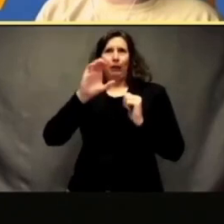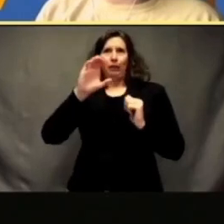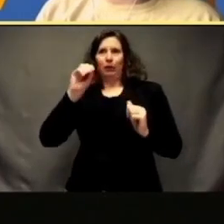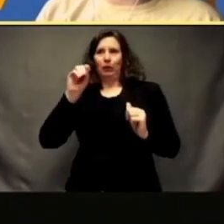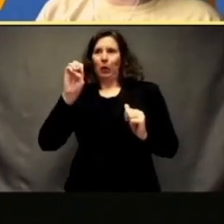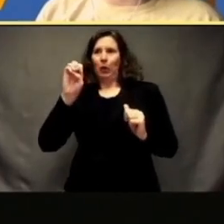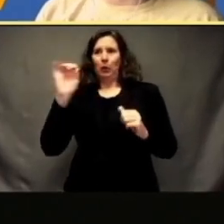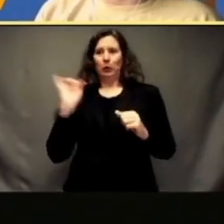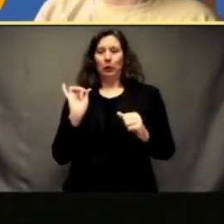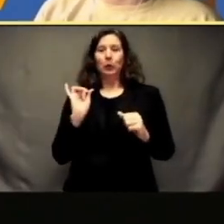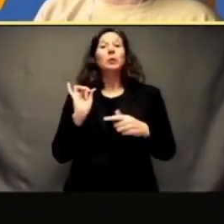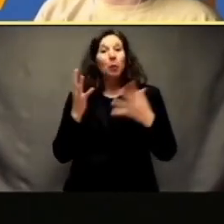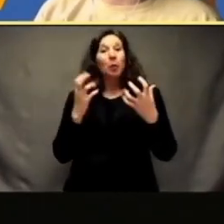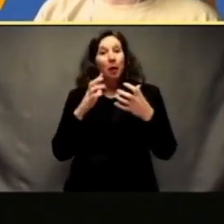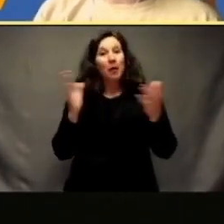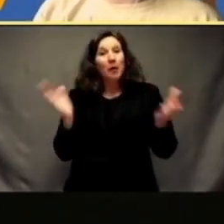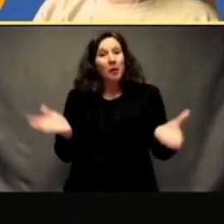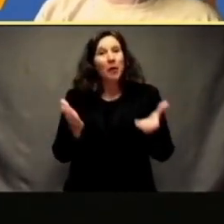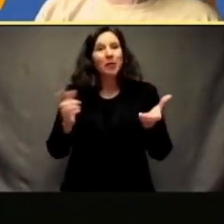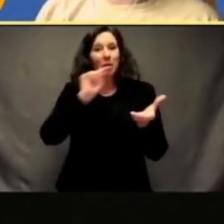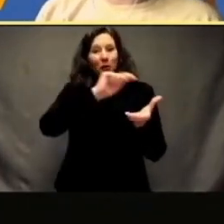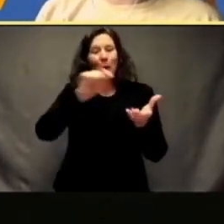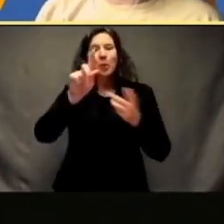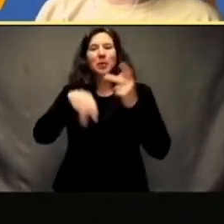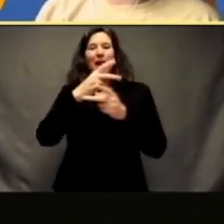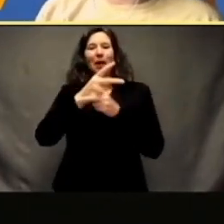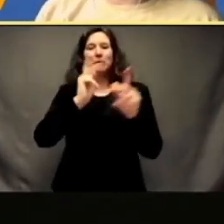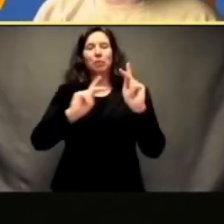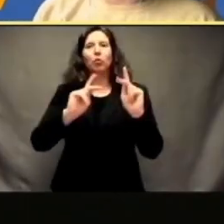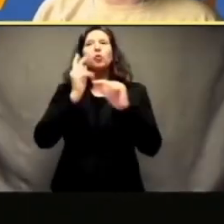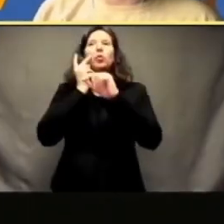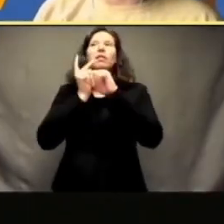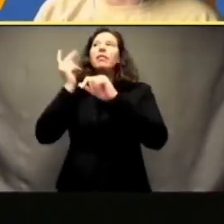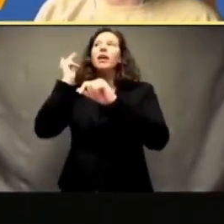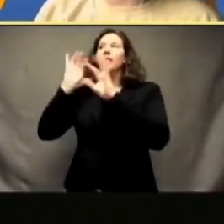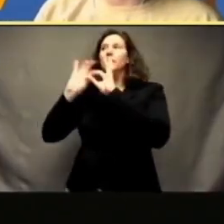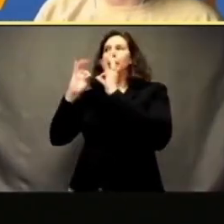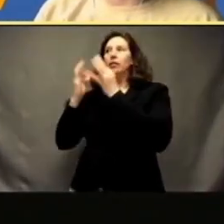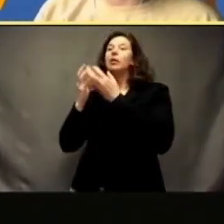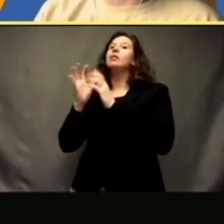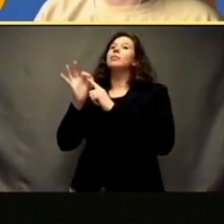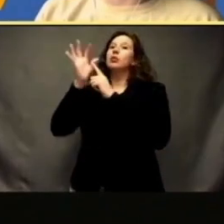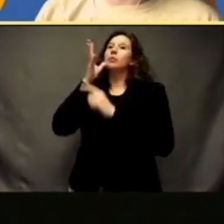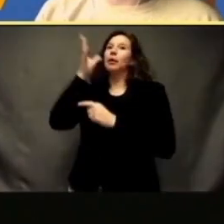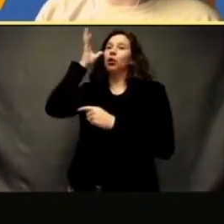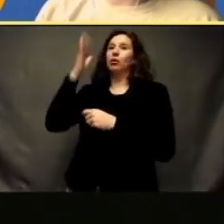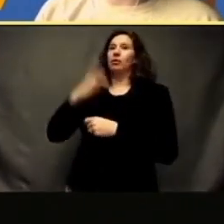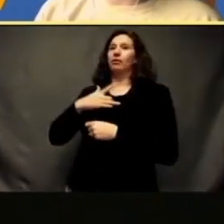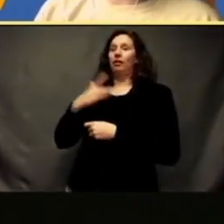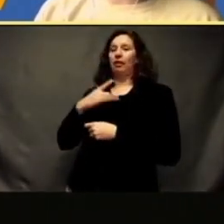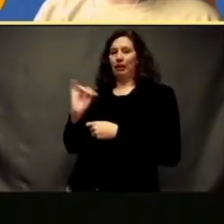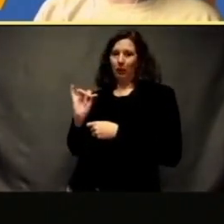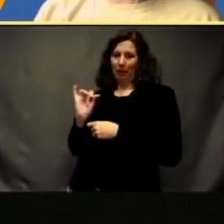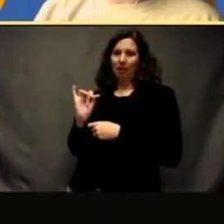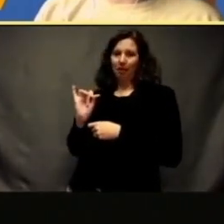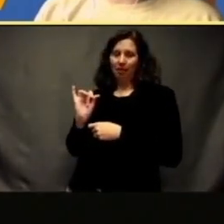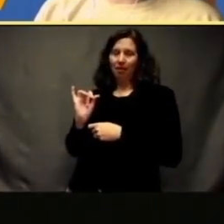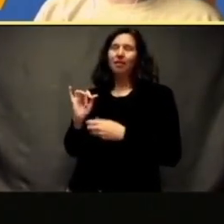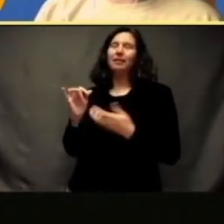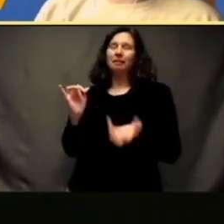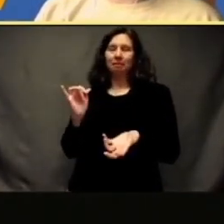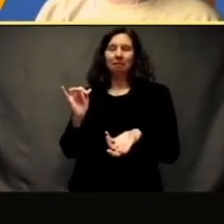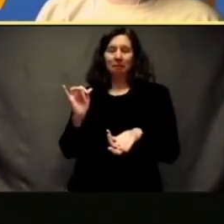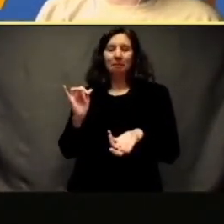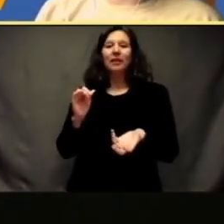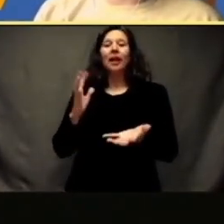we encourage them to reflect on what families, especially parents, might be feeling as well. And